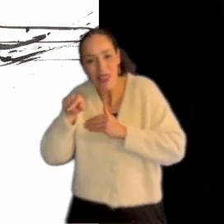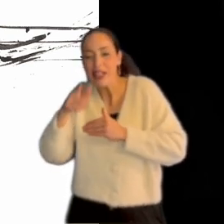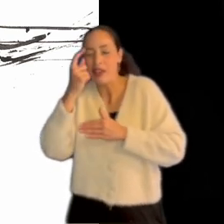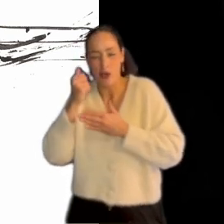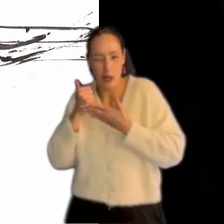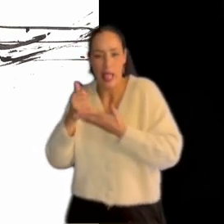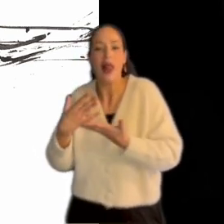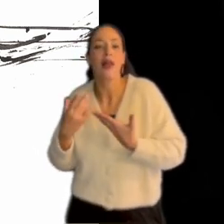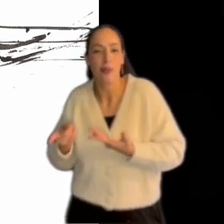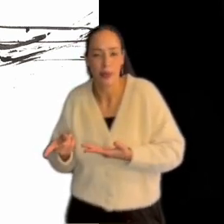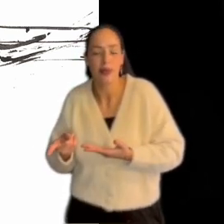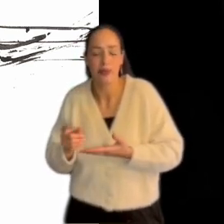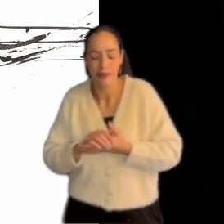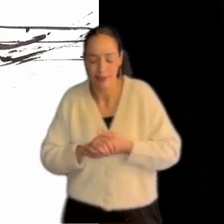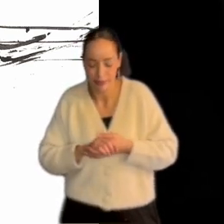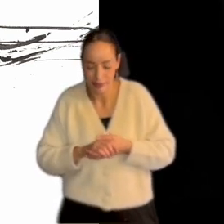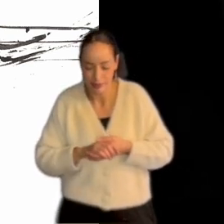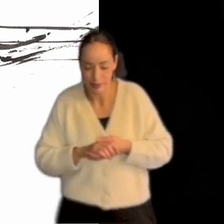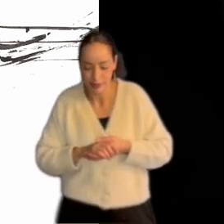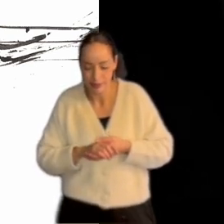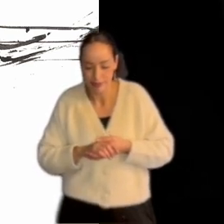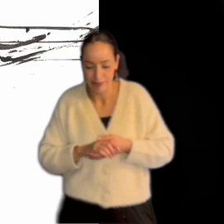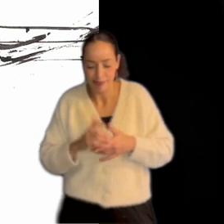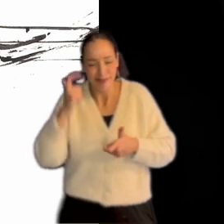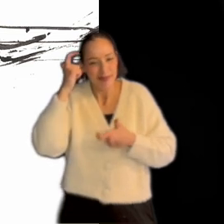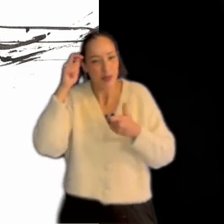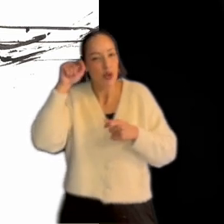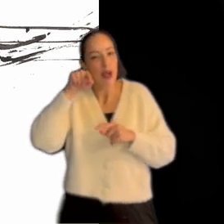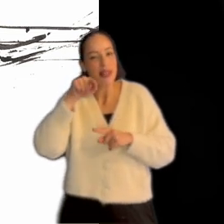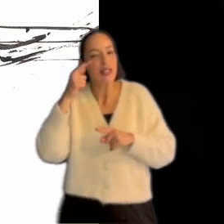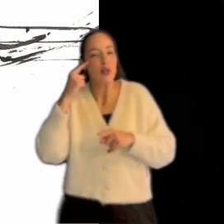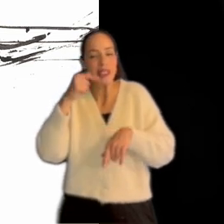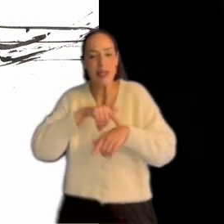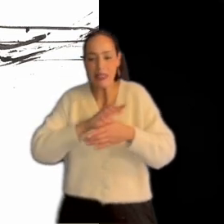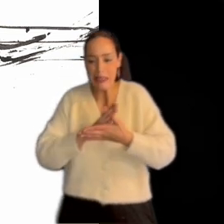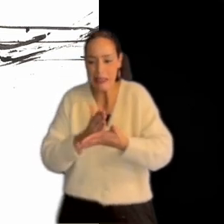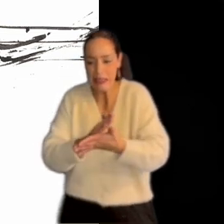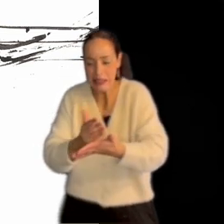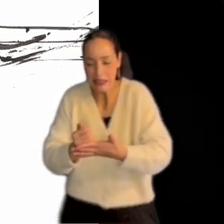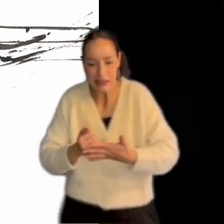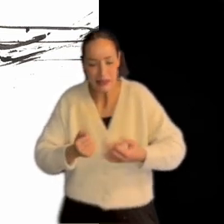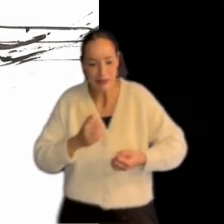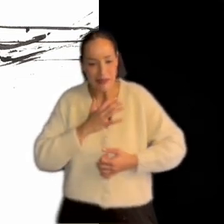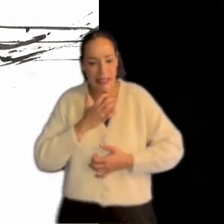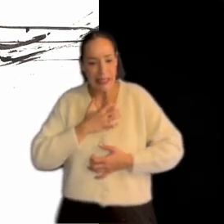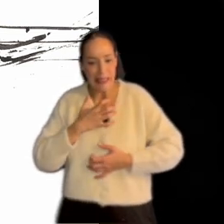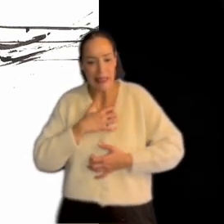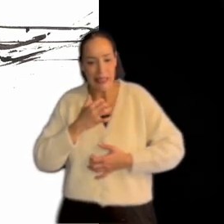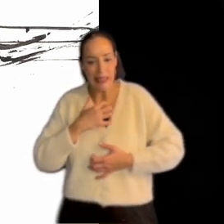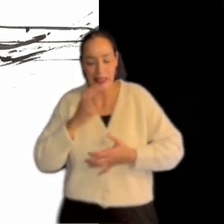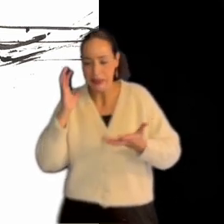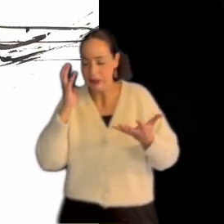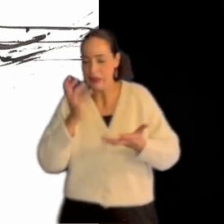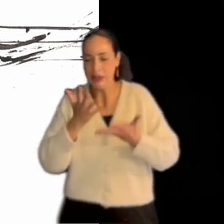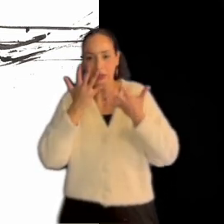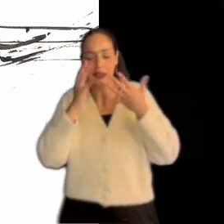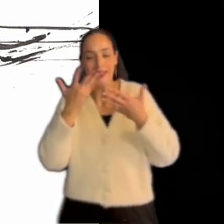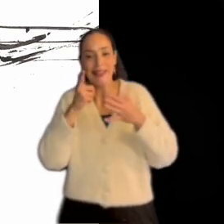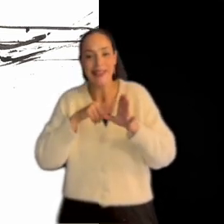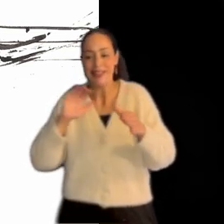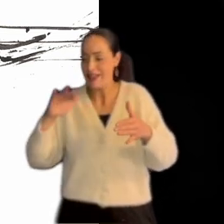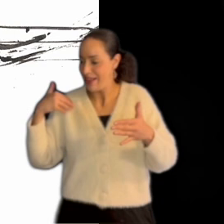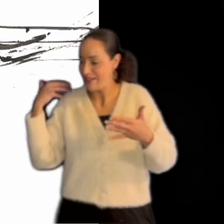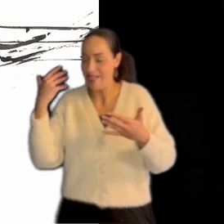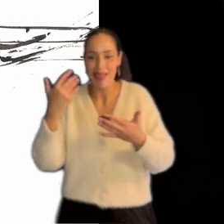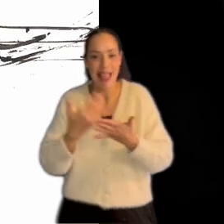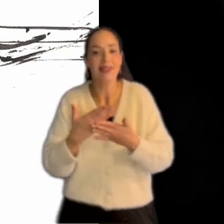Even now, 10 years later, having worked with countless bereaved families, each new referral stirs up these feelings. On the drive to visit them at home,